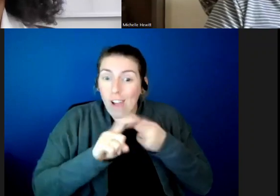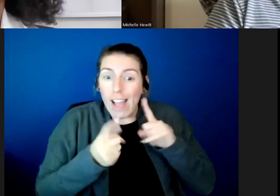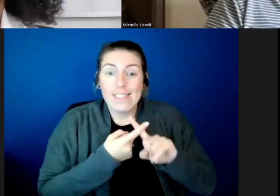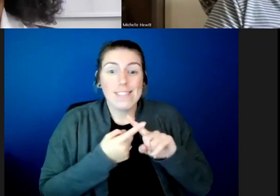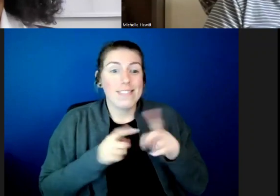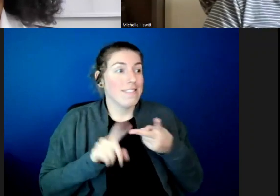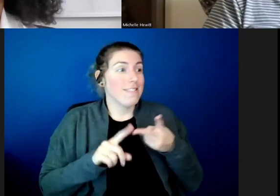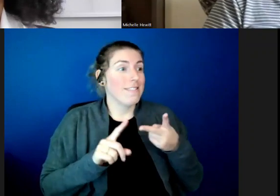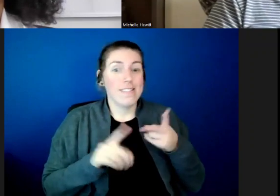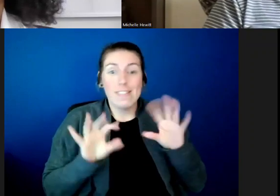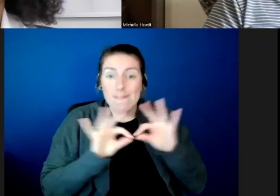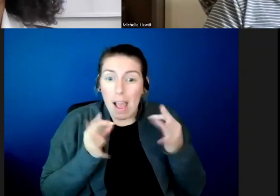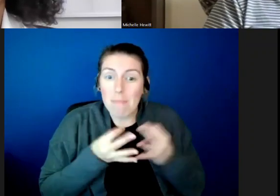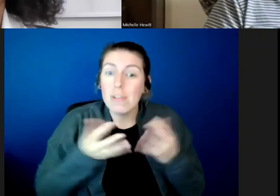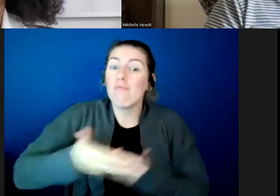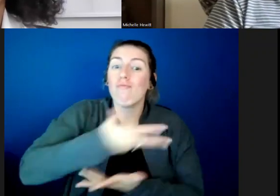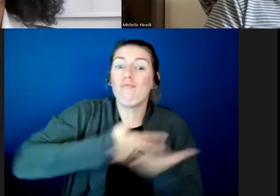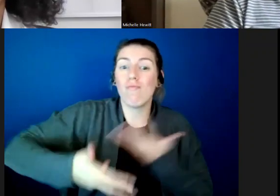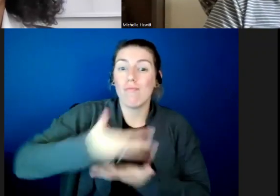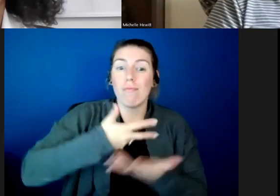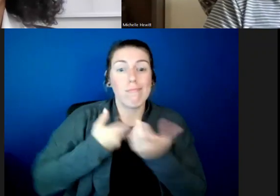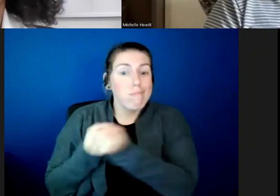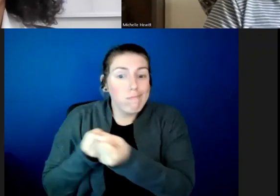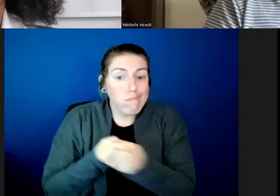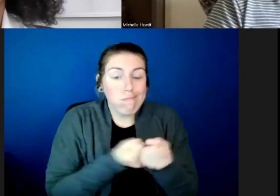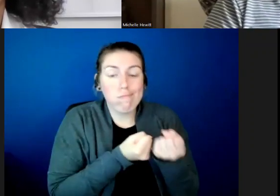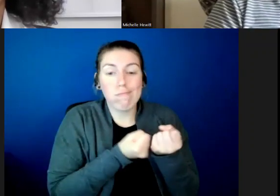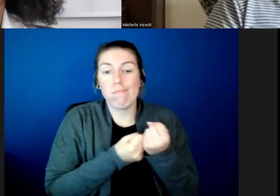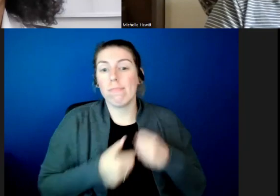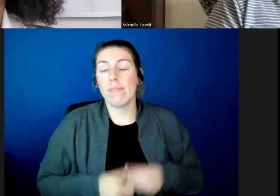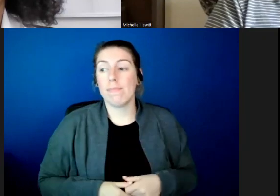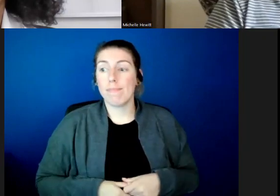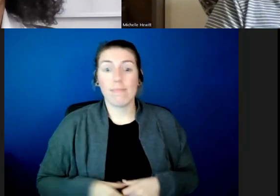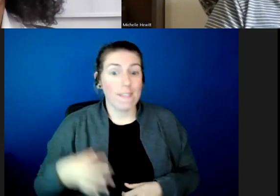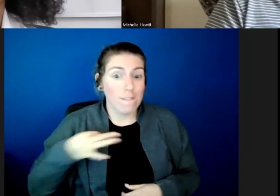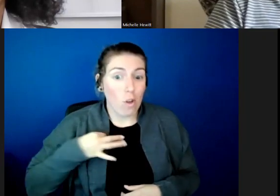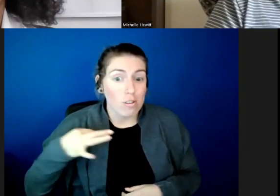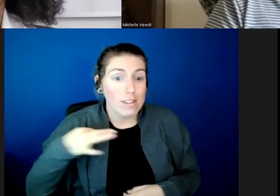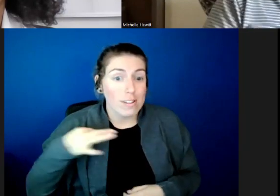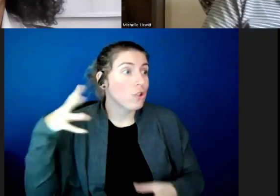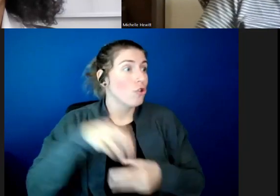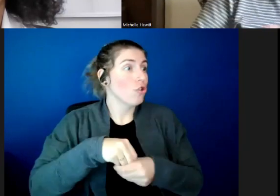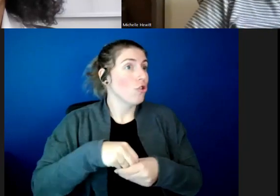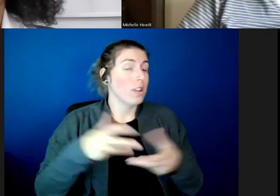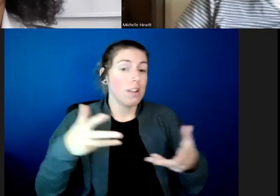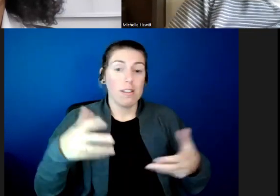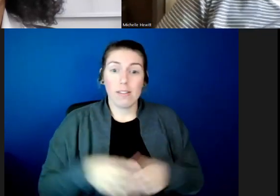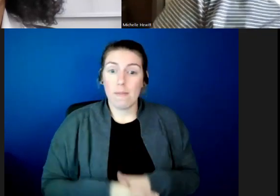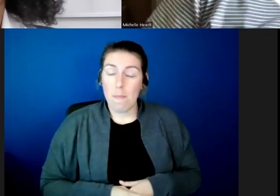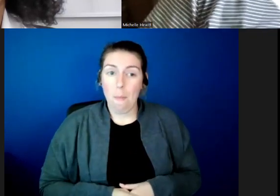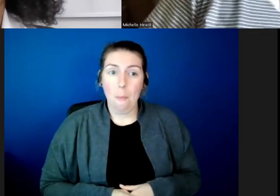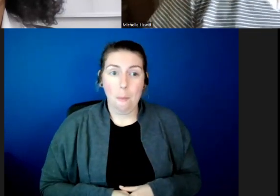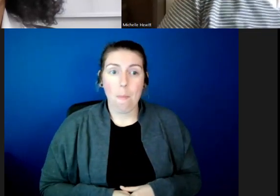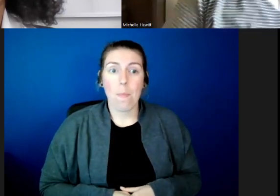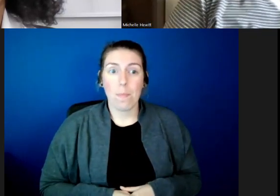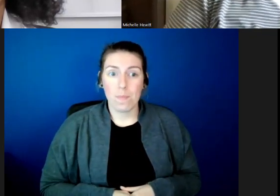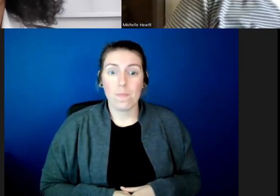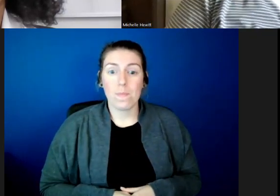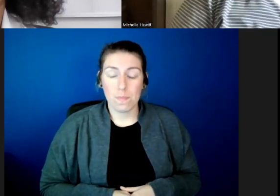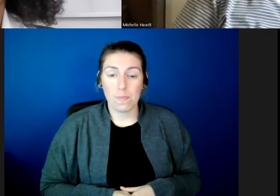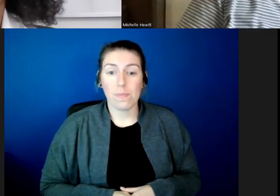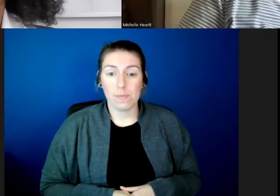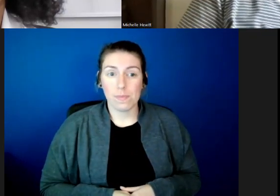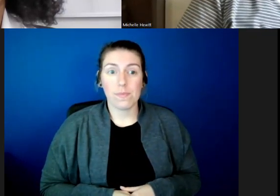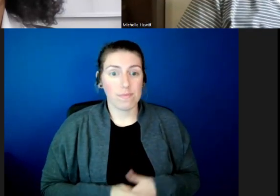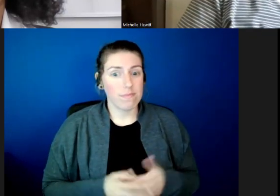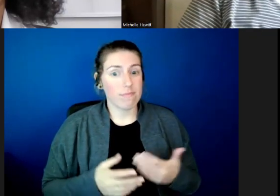their community, whether it's through being able to volunteer, whether it's, you know, being a contributing